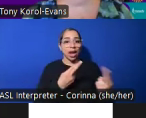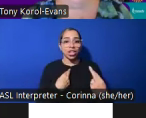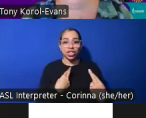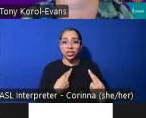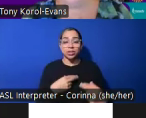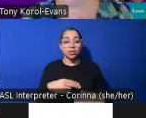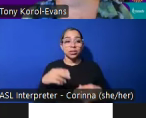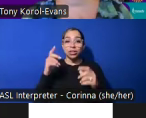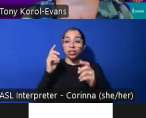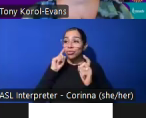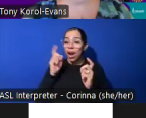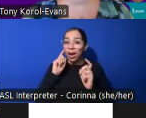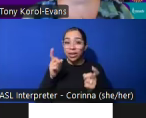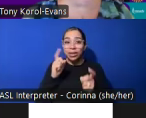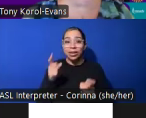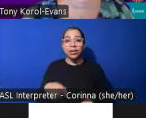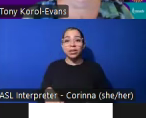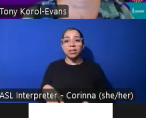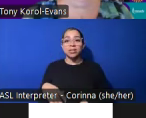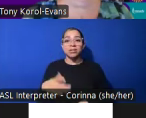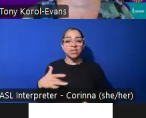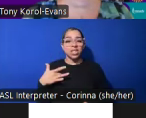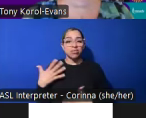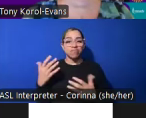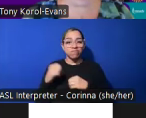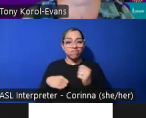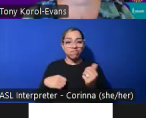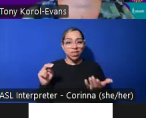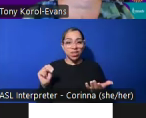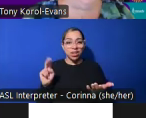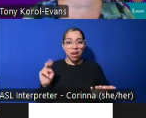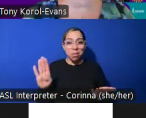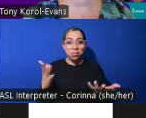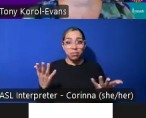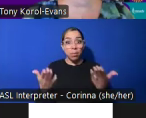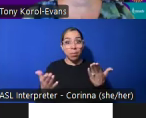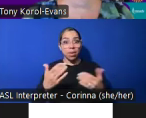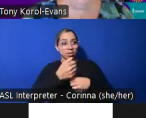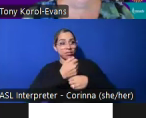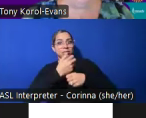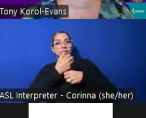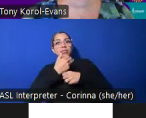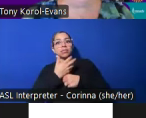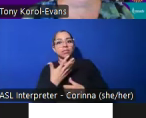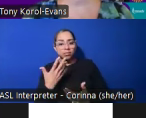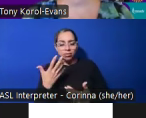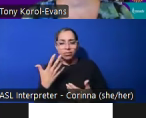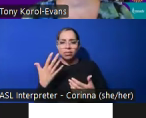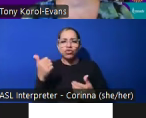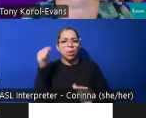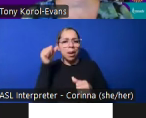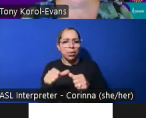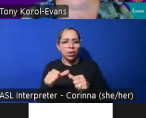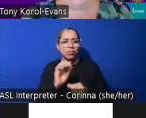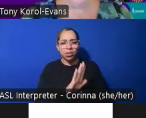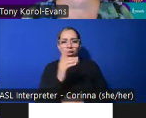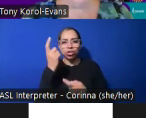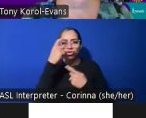to numbness to screaming at you, which means you're considering trauma, right? You're considering